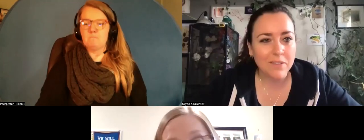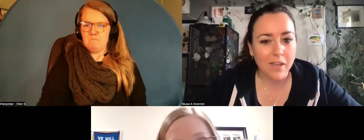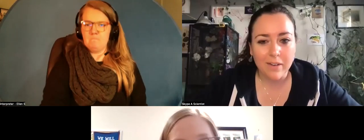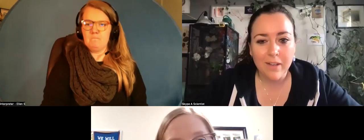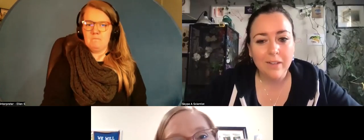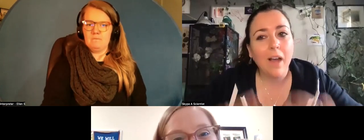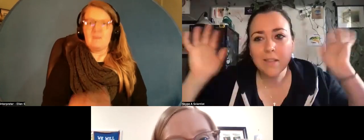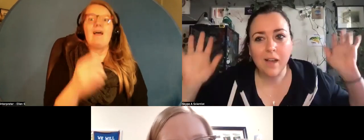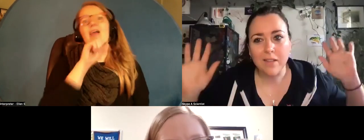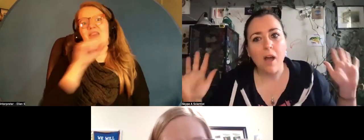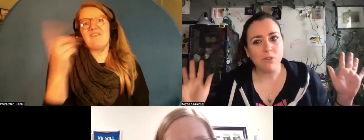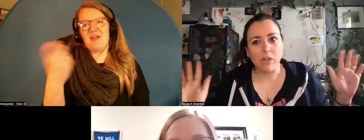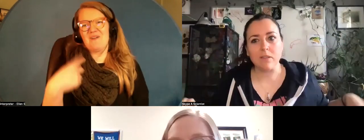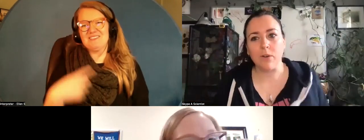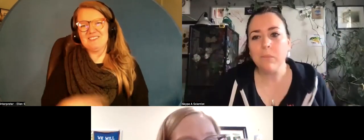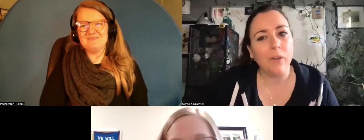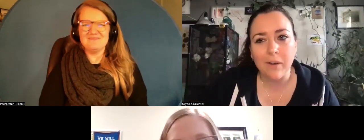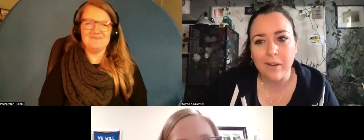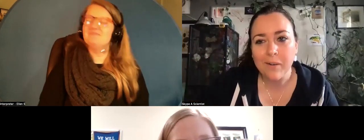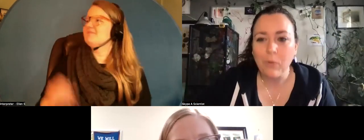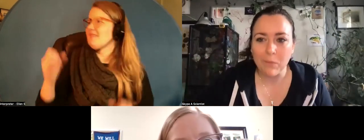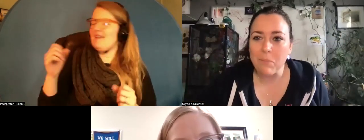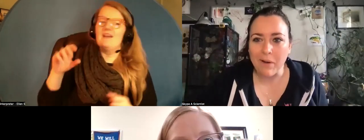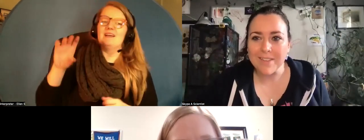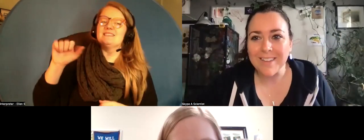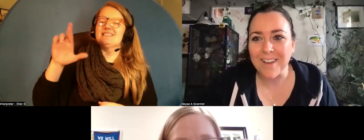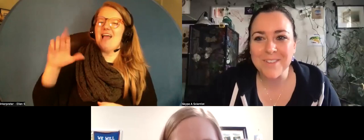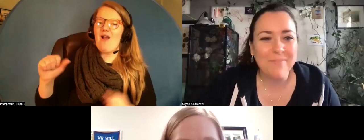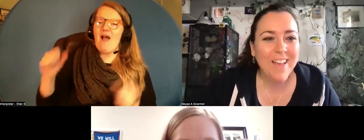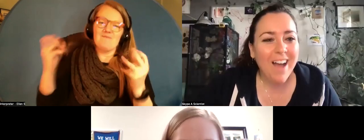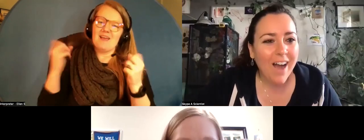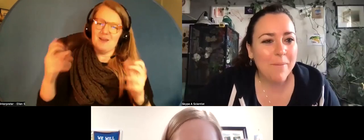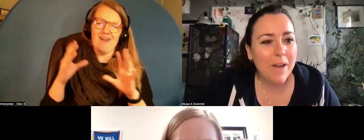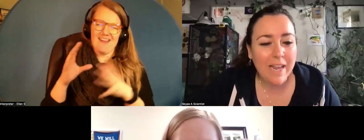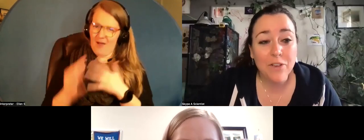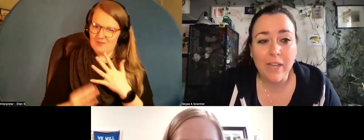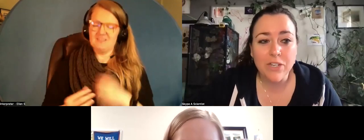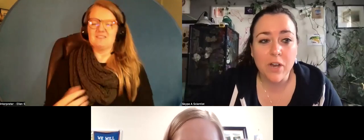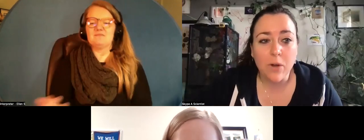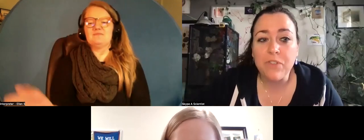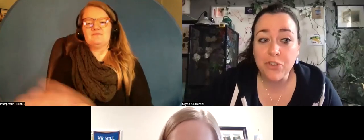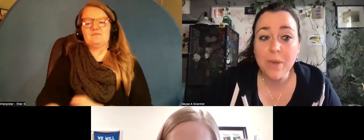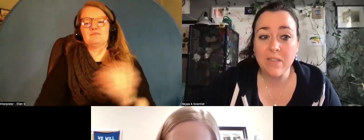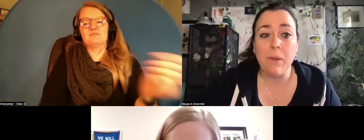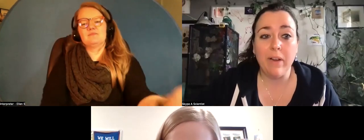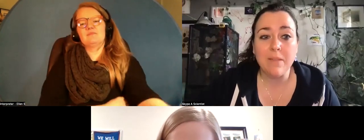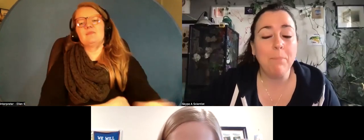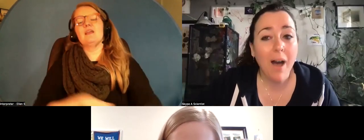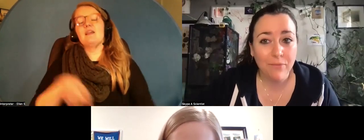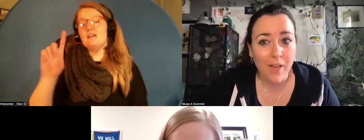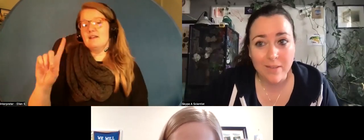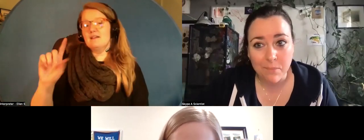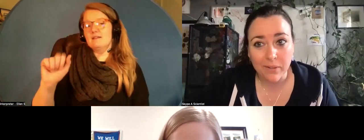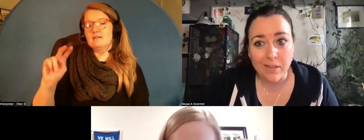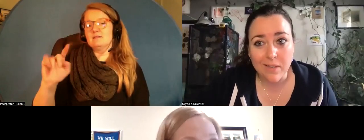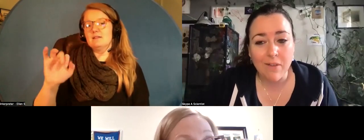I love that question, though. Lots and lots of options. Lots of options. Working with parasites. Awesome. Daniel would like to know, did you experience